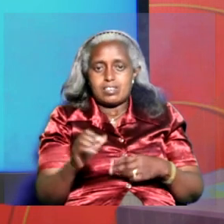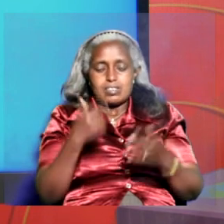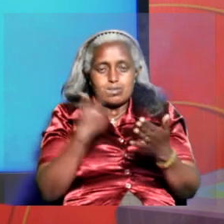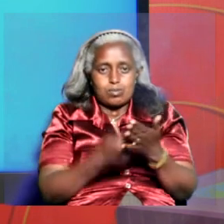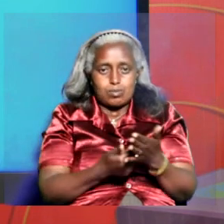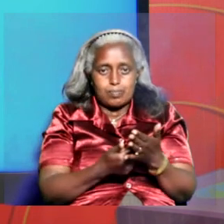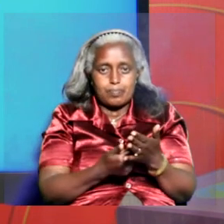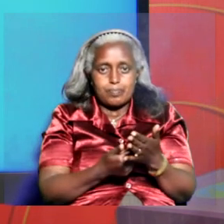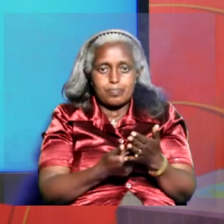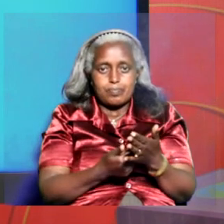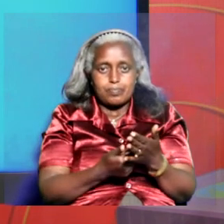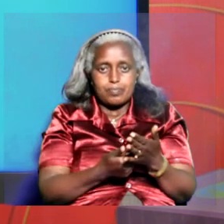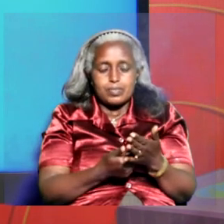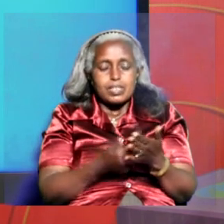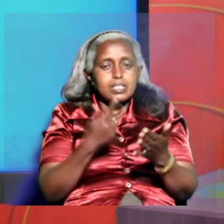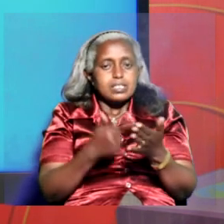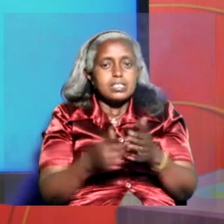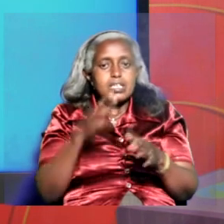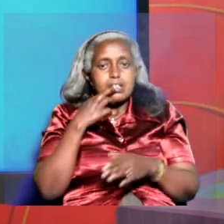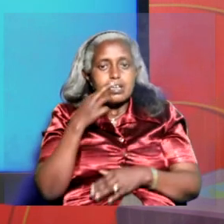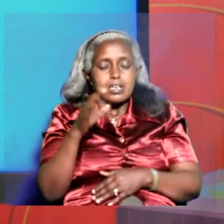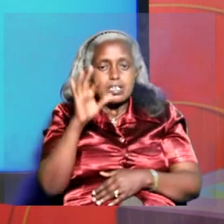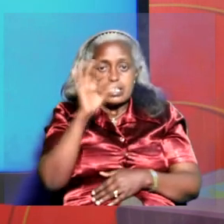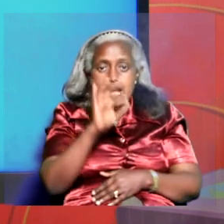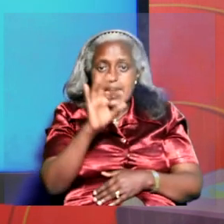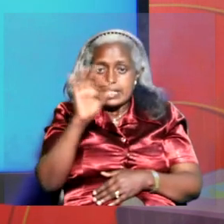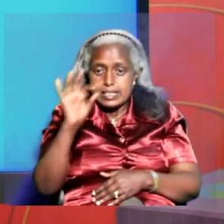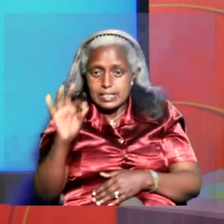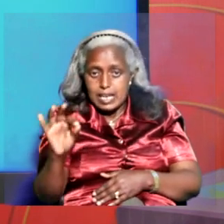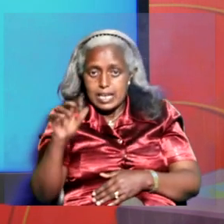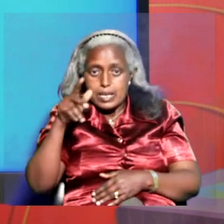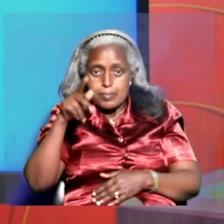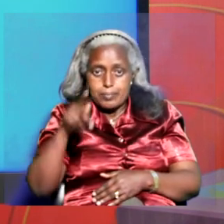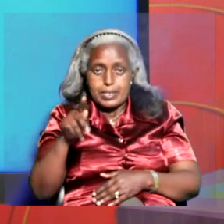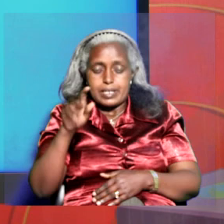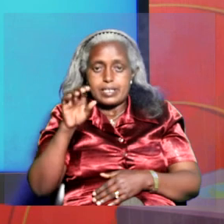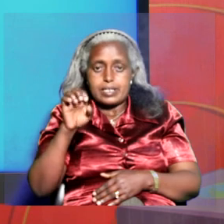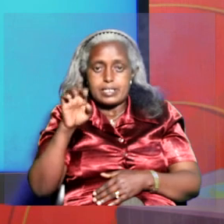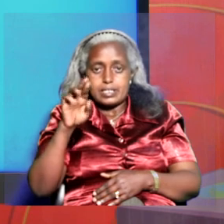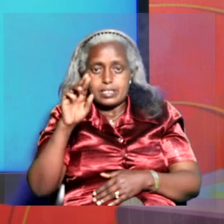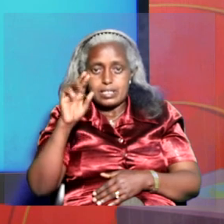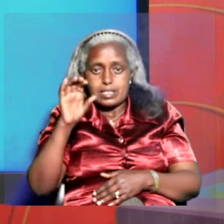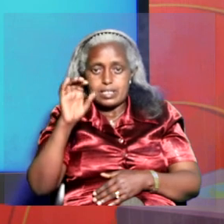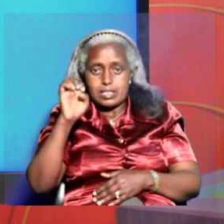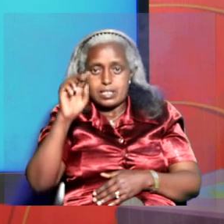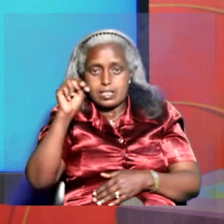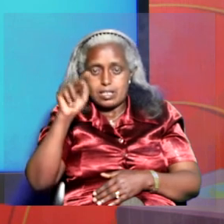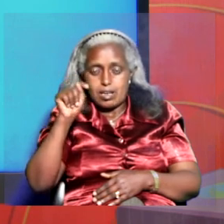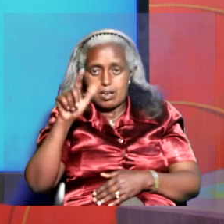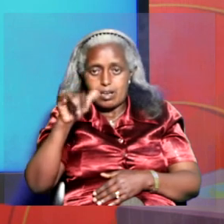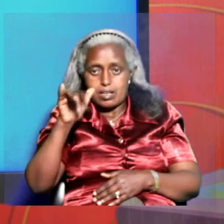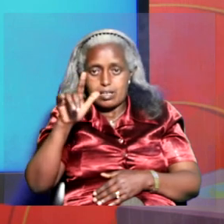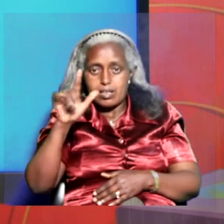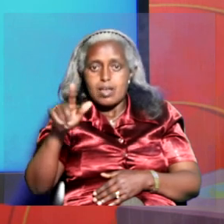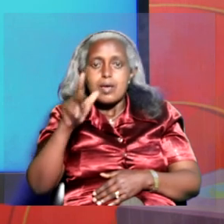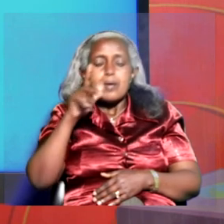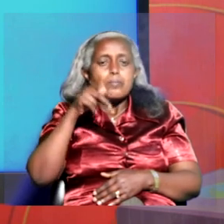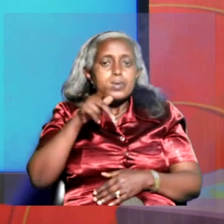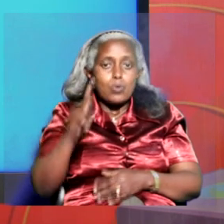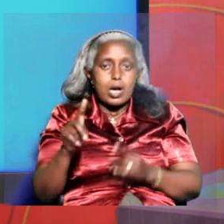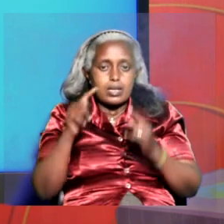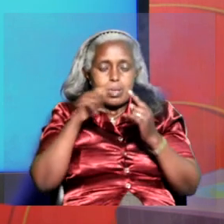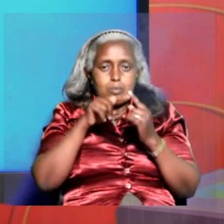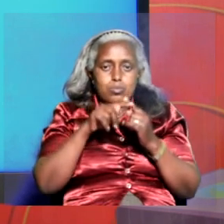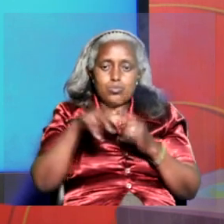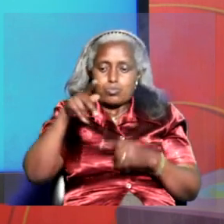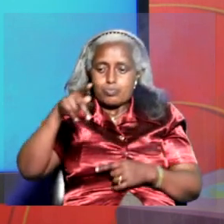So, there are 99 percentiles, namely from P1 up to